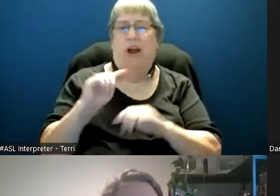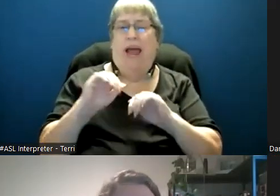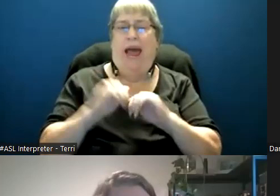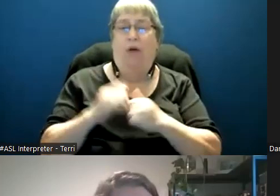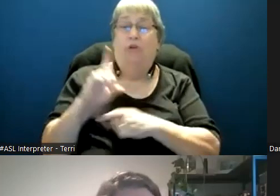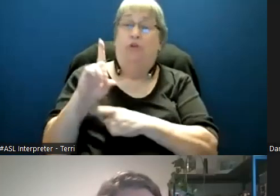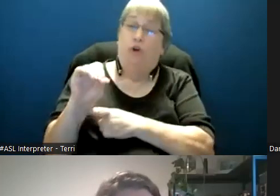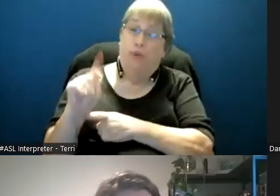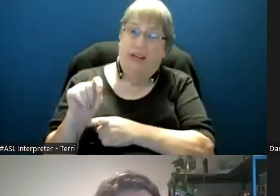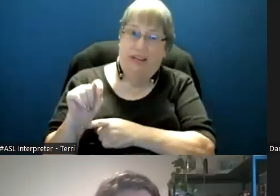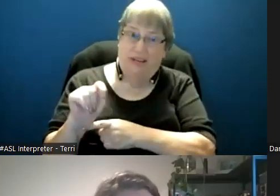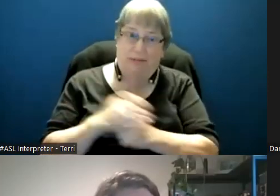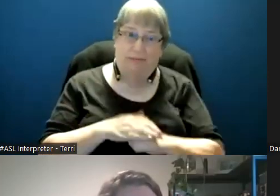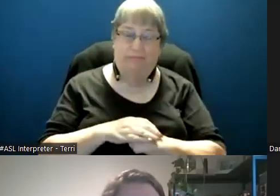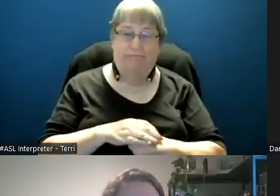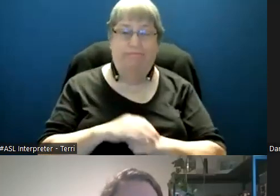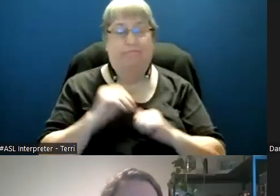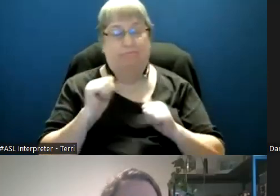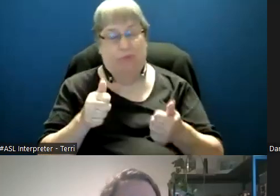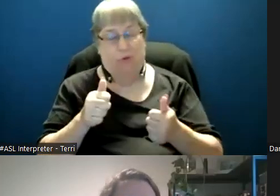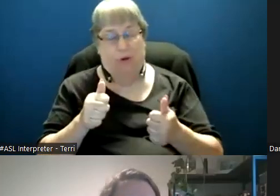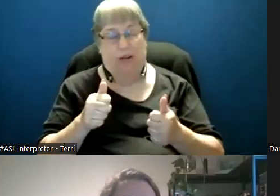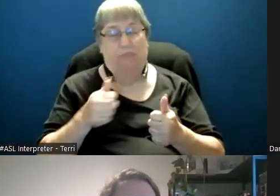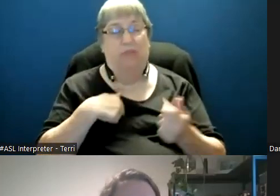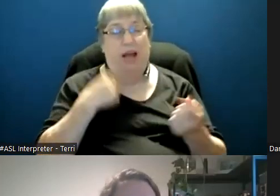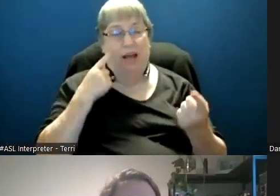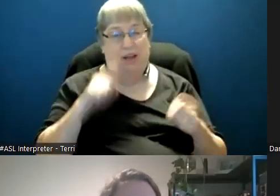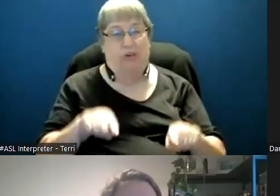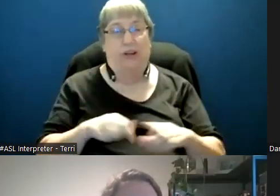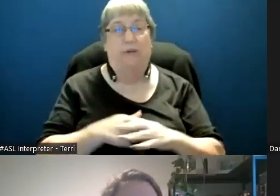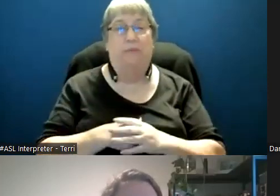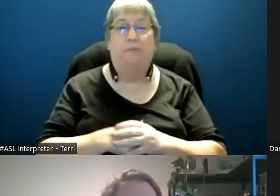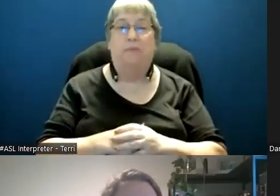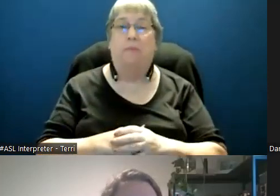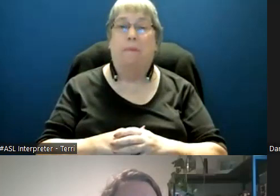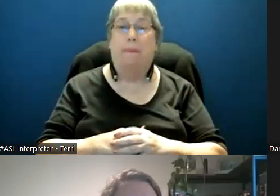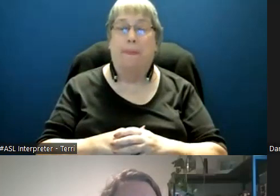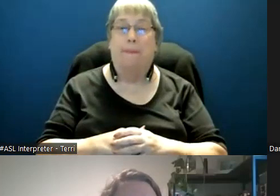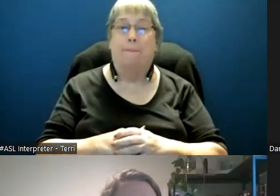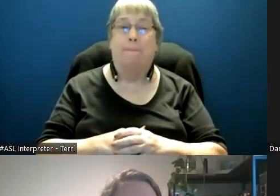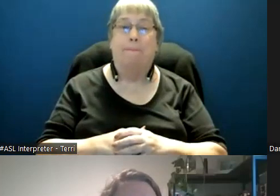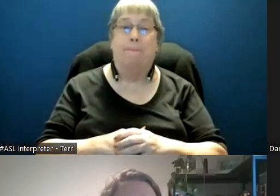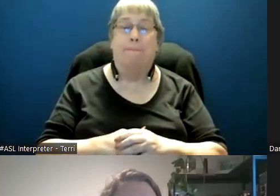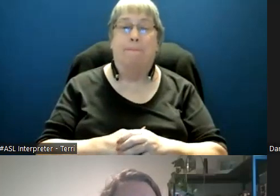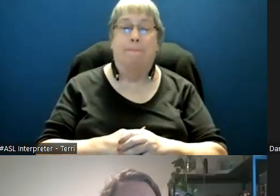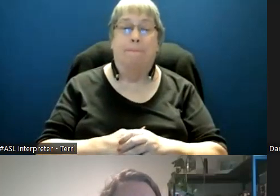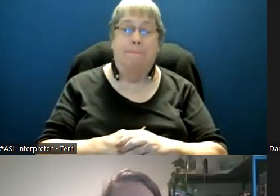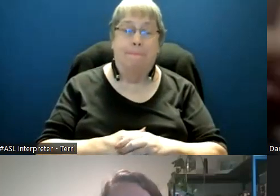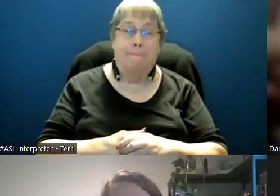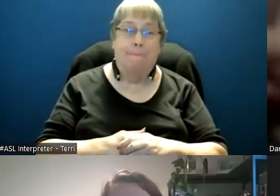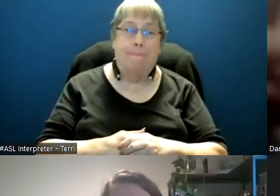recommending. Totally. Makes sense. Yeah, I agree.